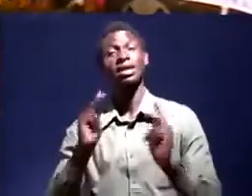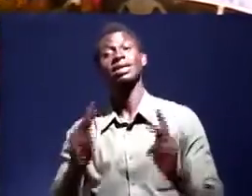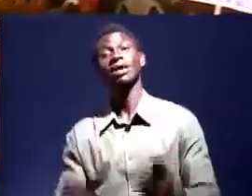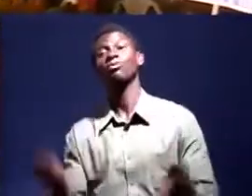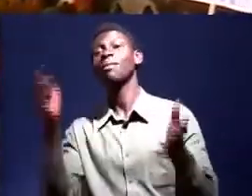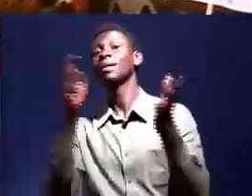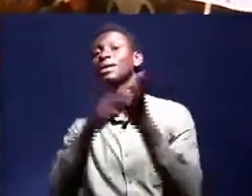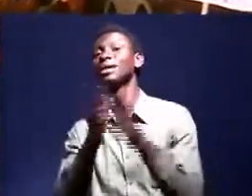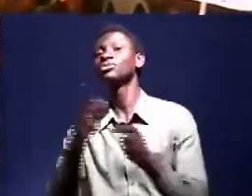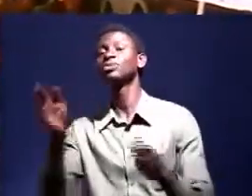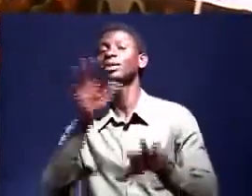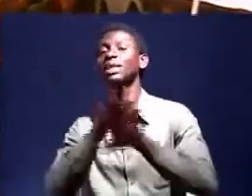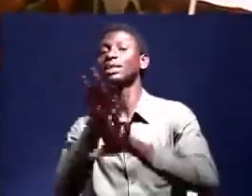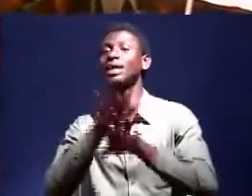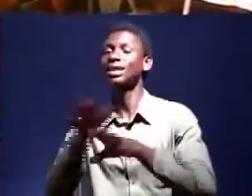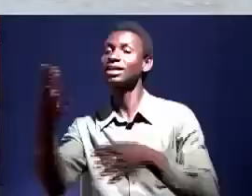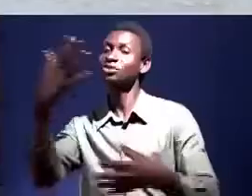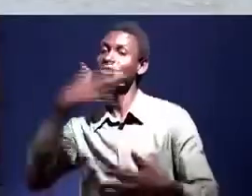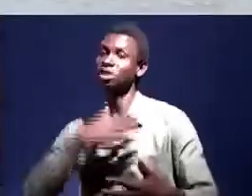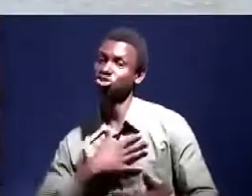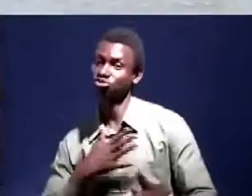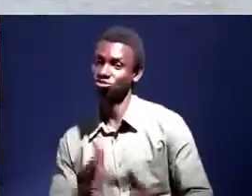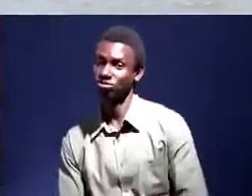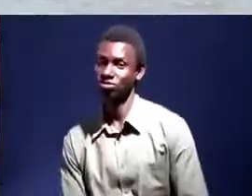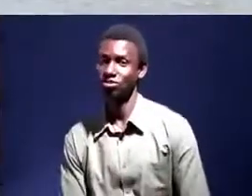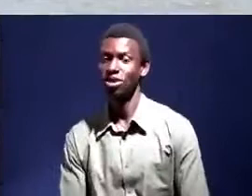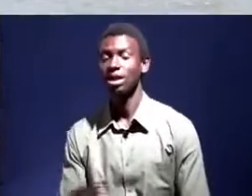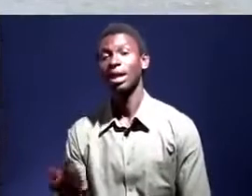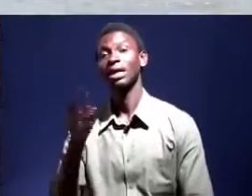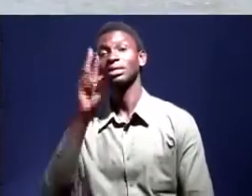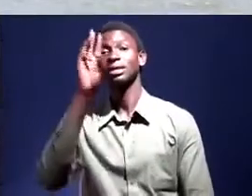In Mark chapter 1 verse 9, the Bible says